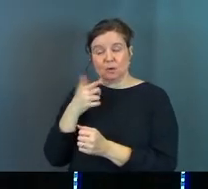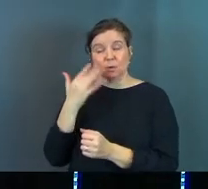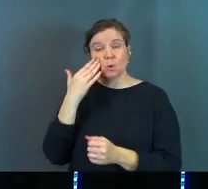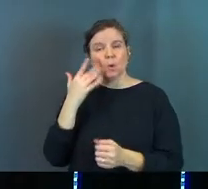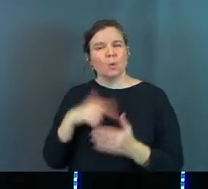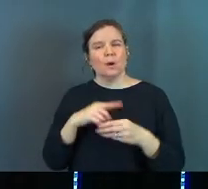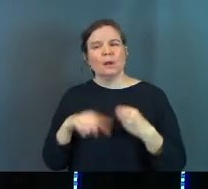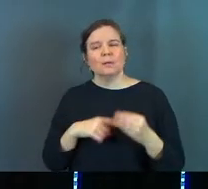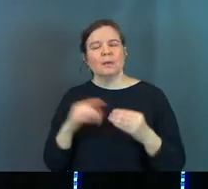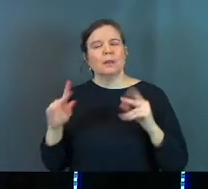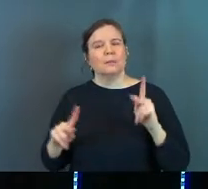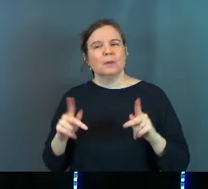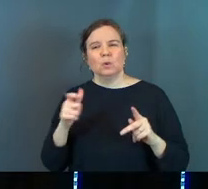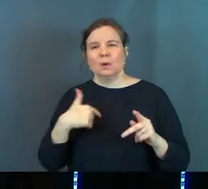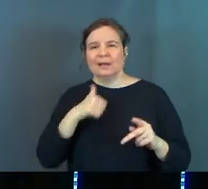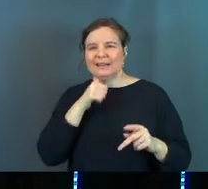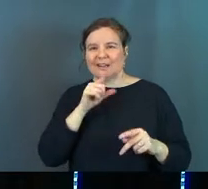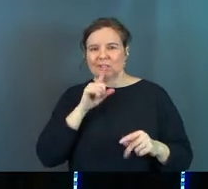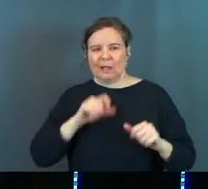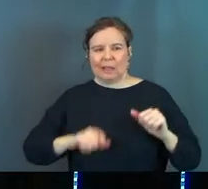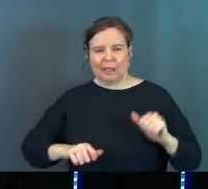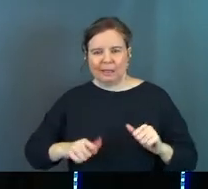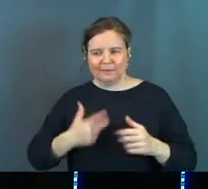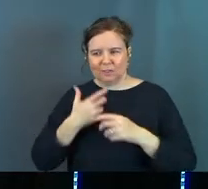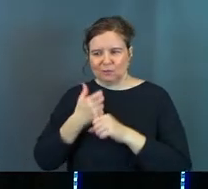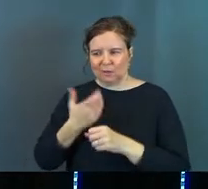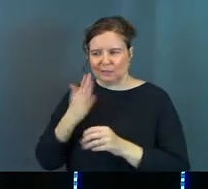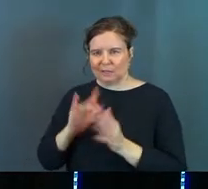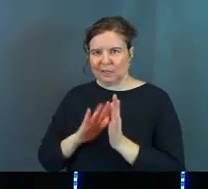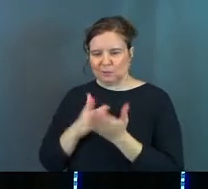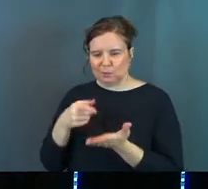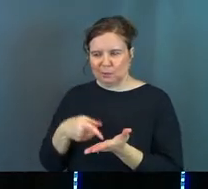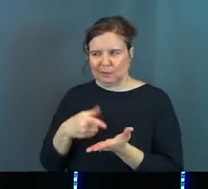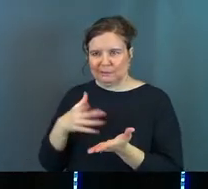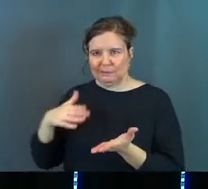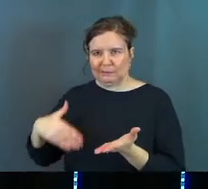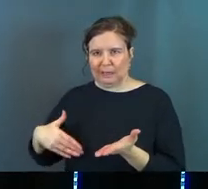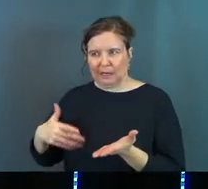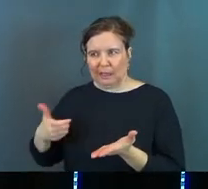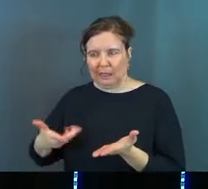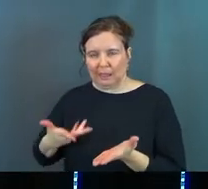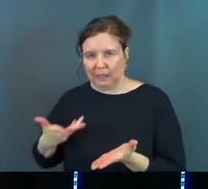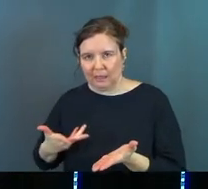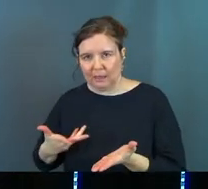know, what about the people who aren't quite sure if they trust God's Word yet?